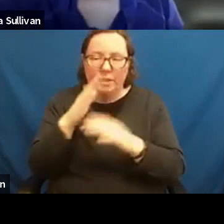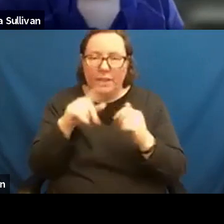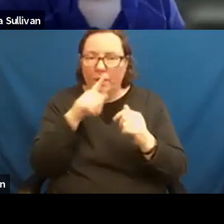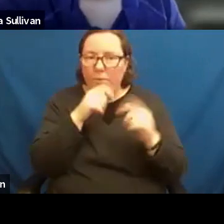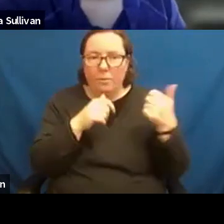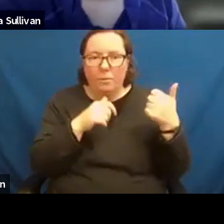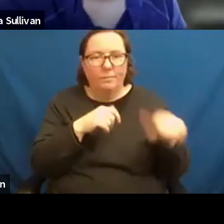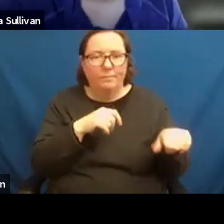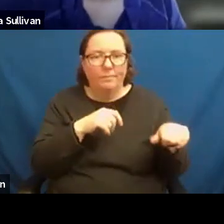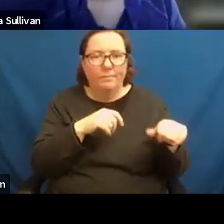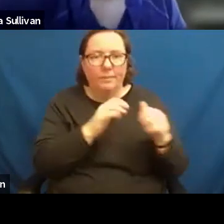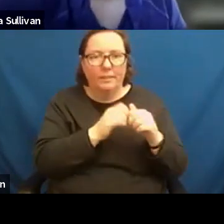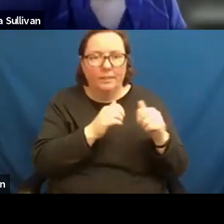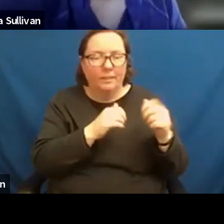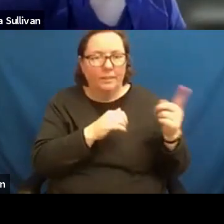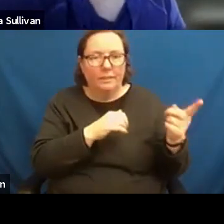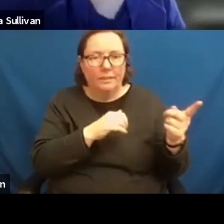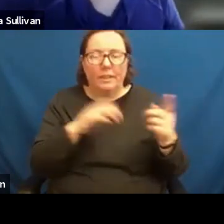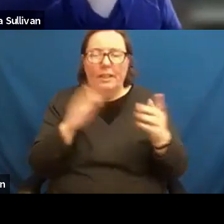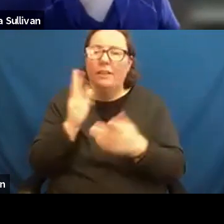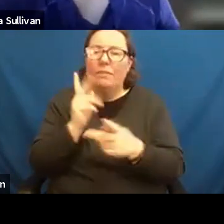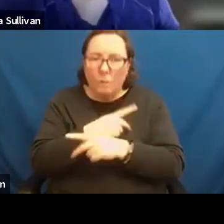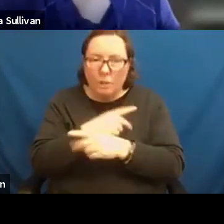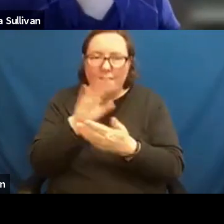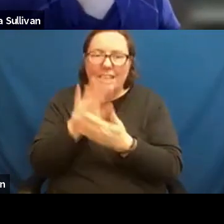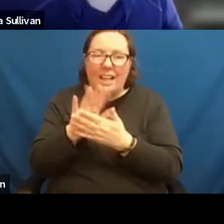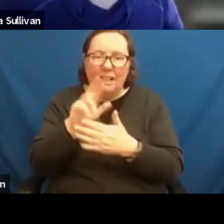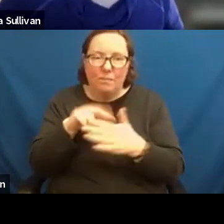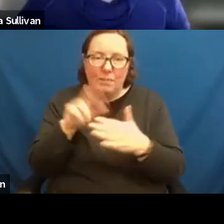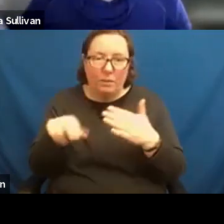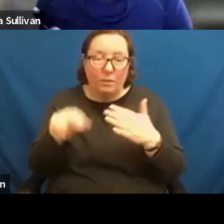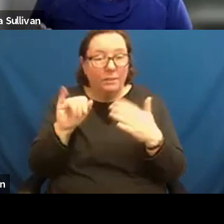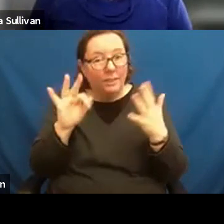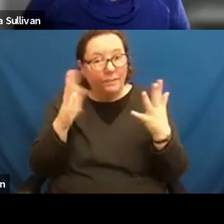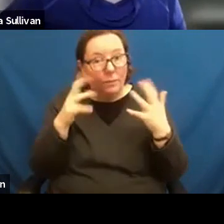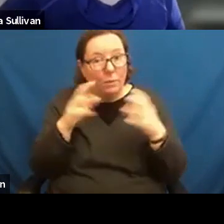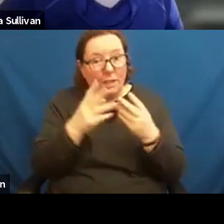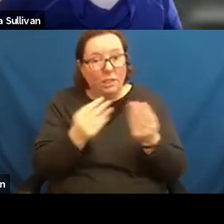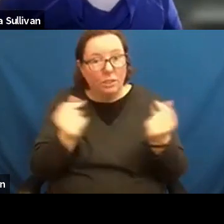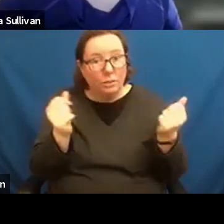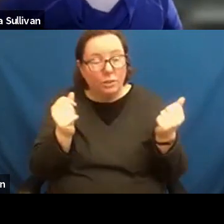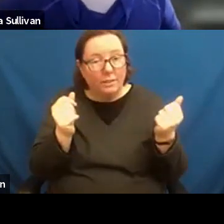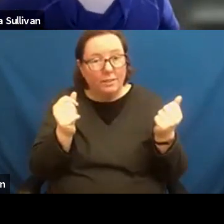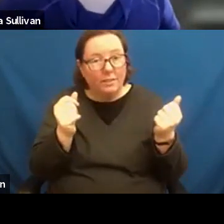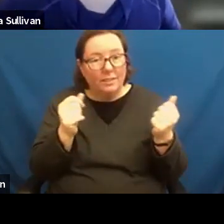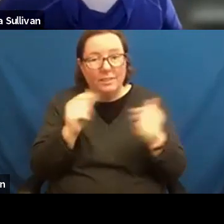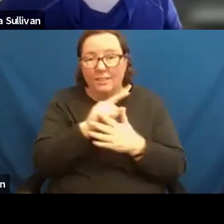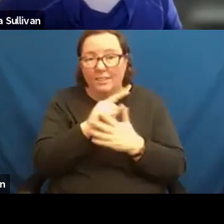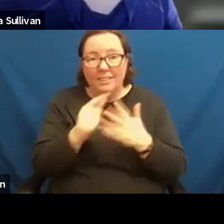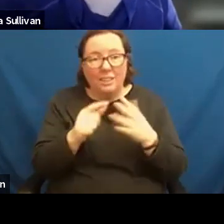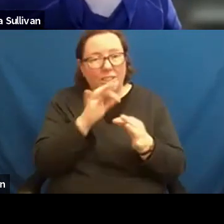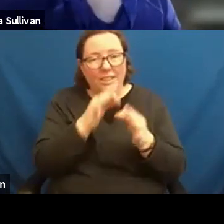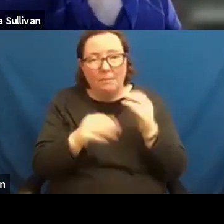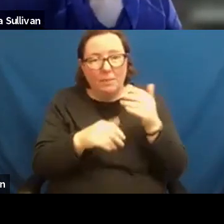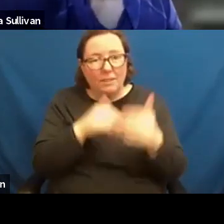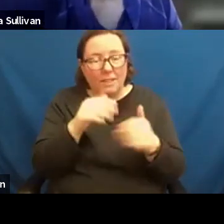not. They have worse academic outcomes. So if you want solutions, it's a series of simple steps.